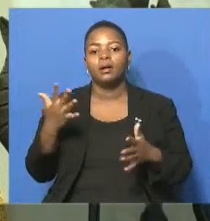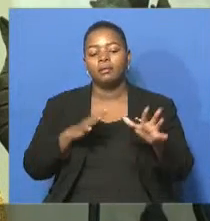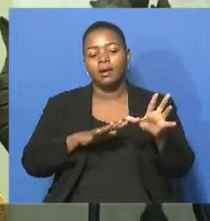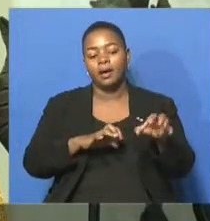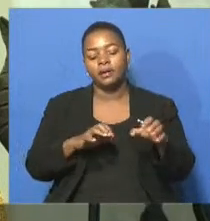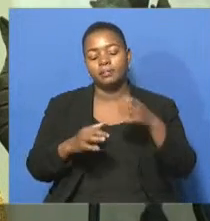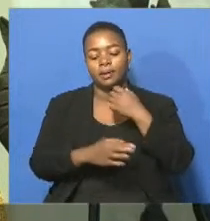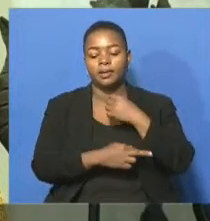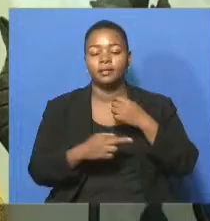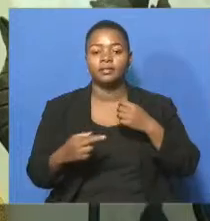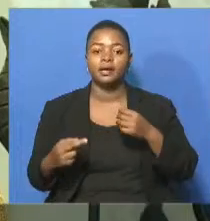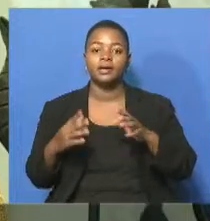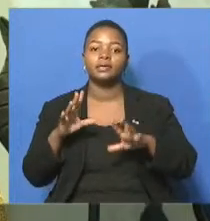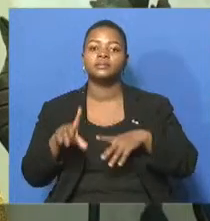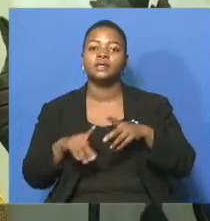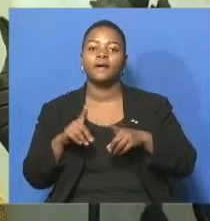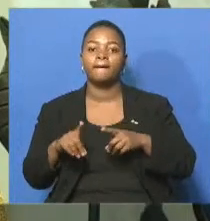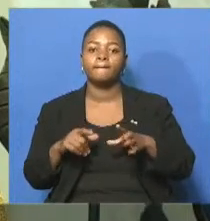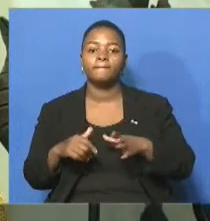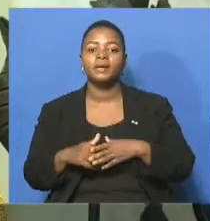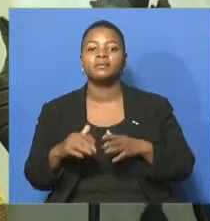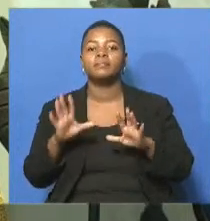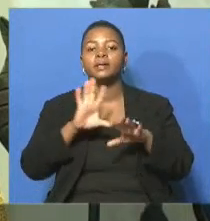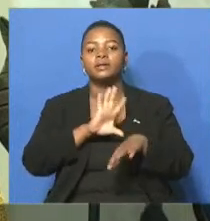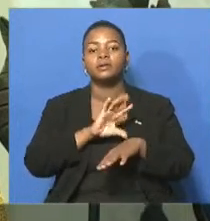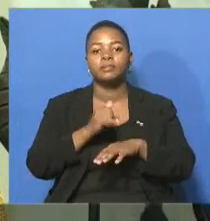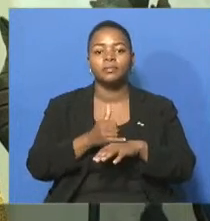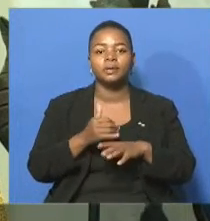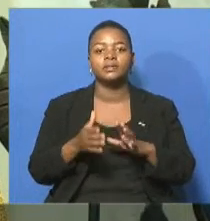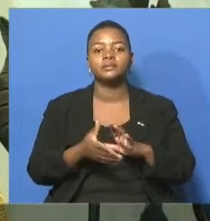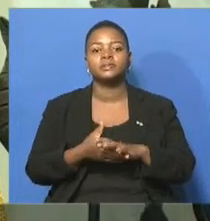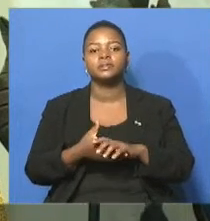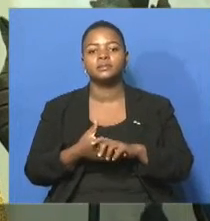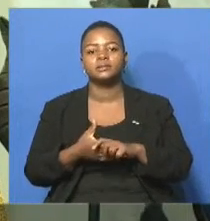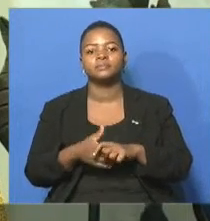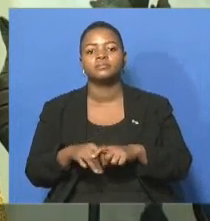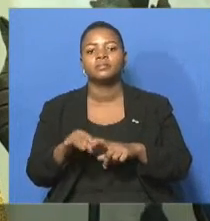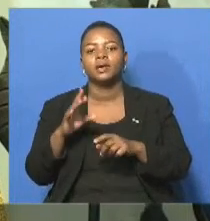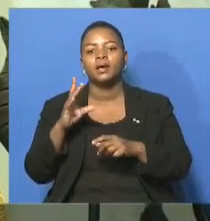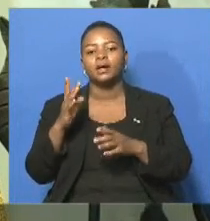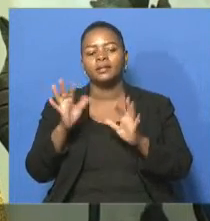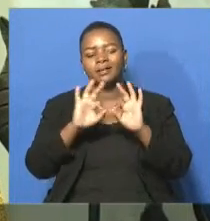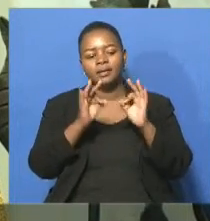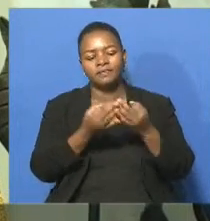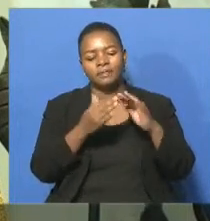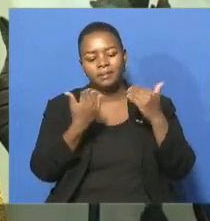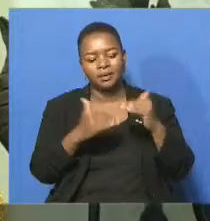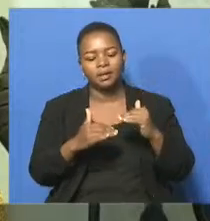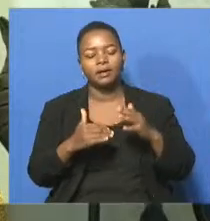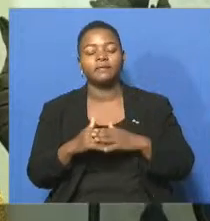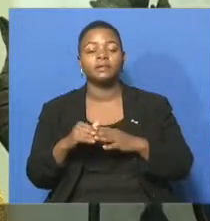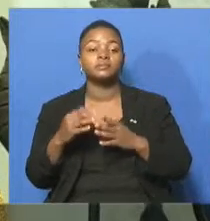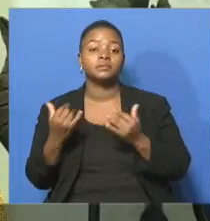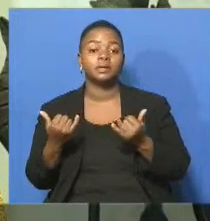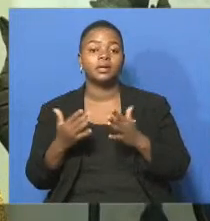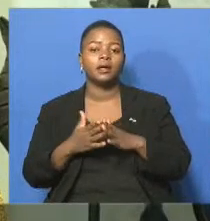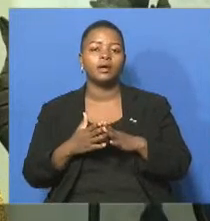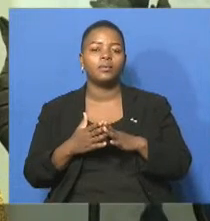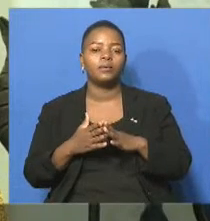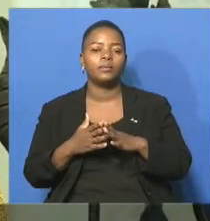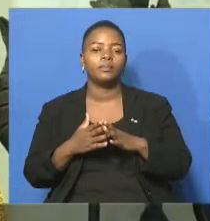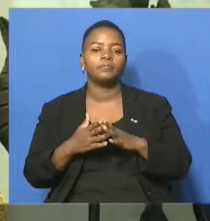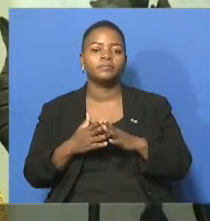that's the livelihoods of some communities and farmers at a domestic level. And of course, it really does now tie